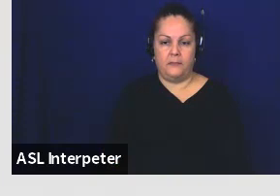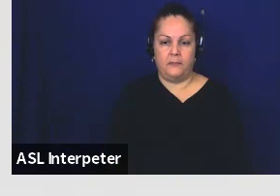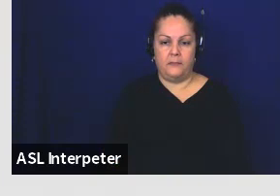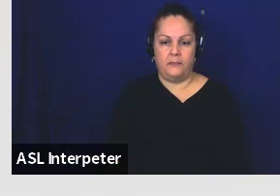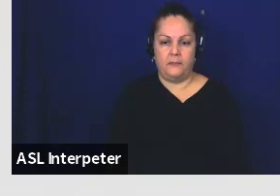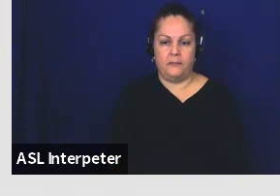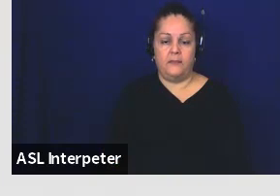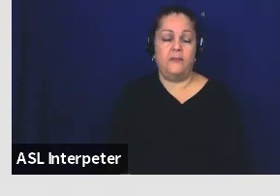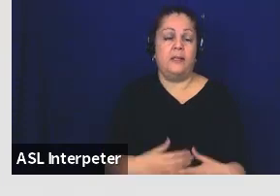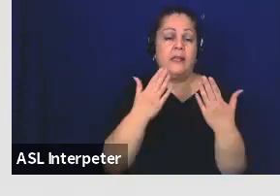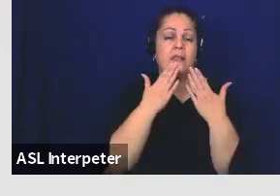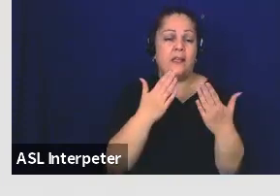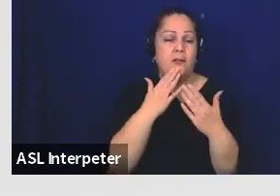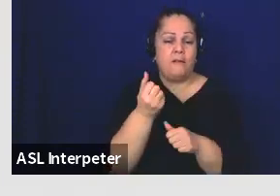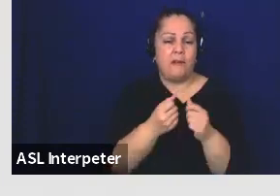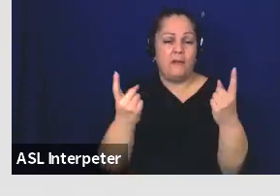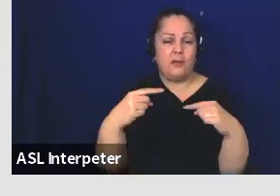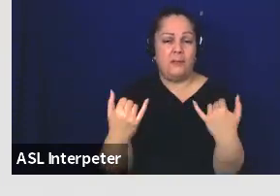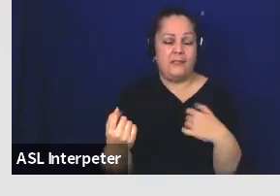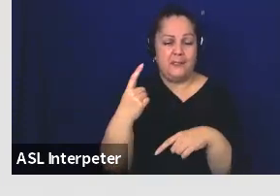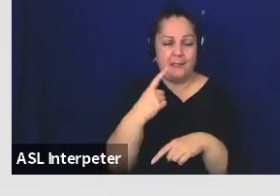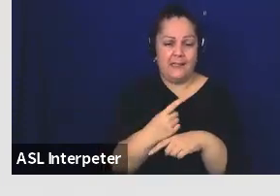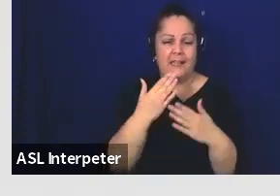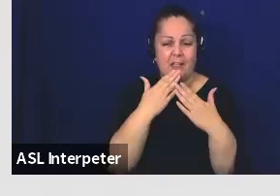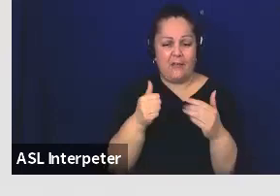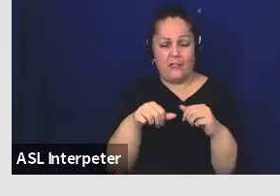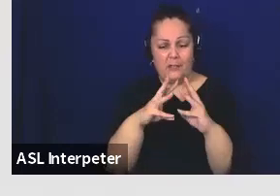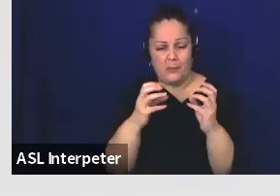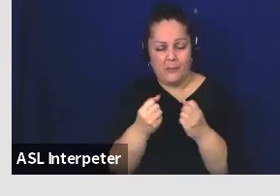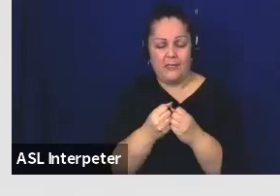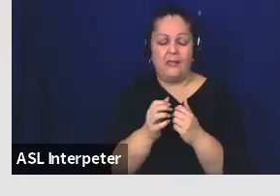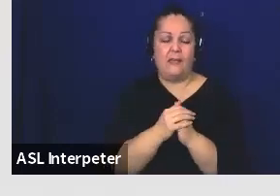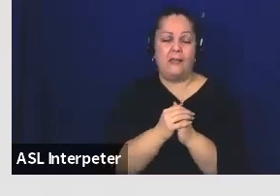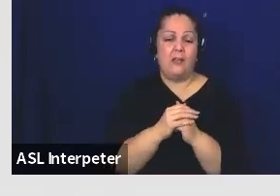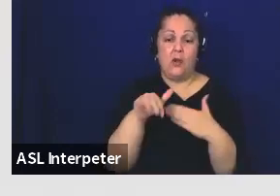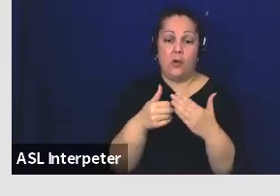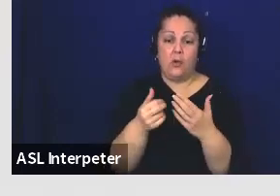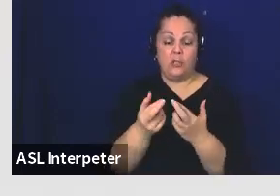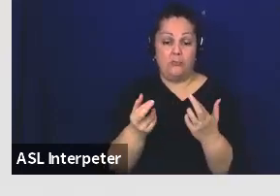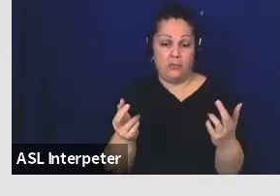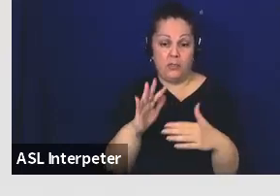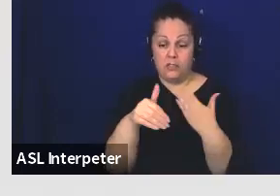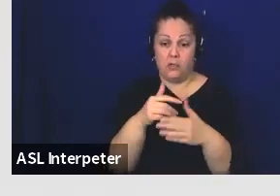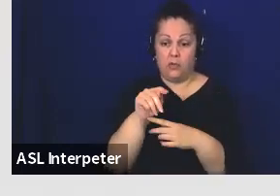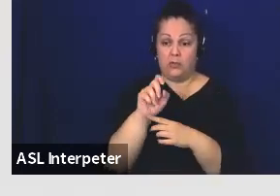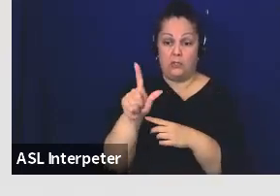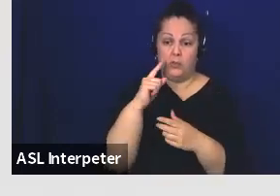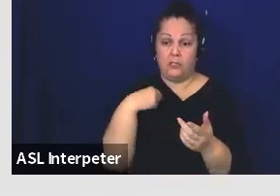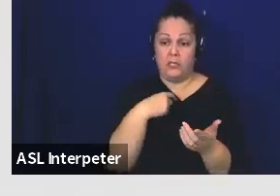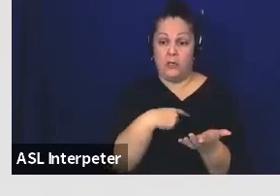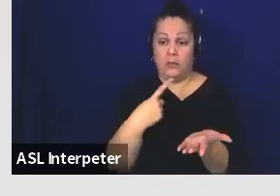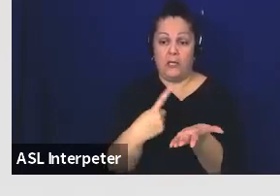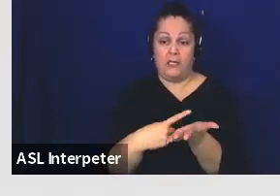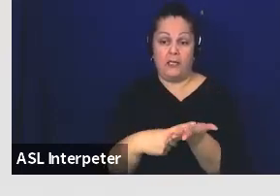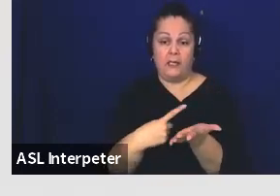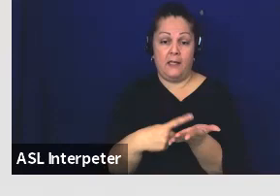I thank everyone for joining us today for this webinar. All of the resources and tools that we've discussed today will